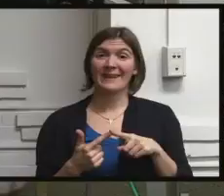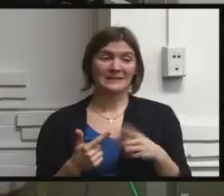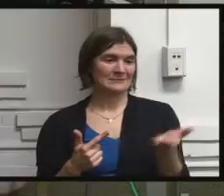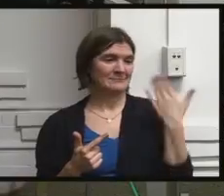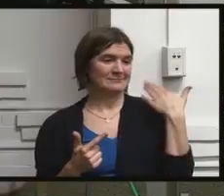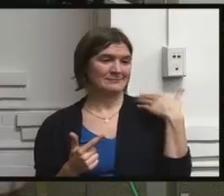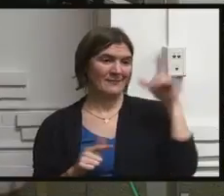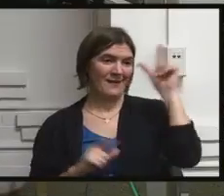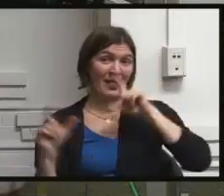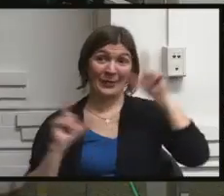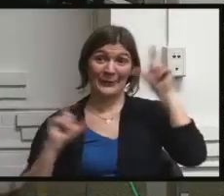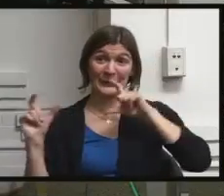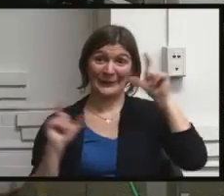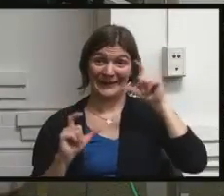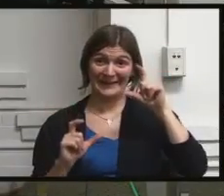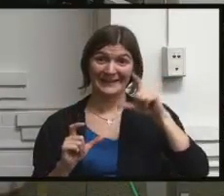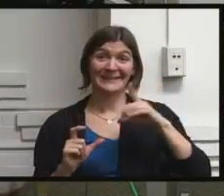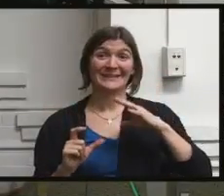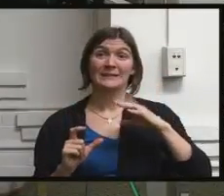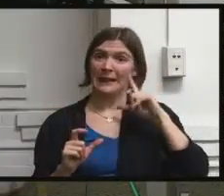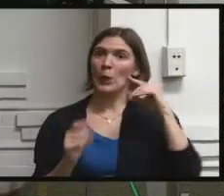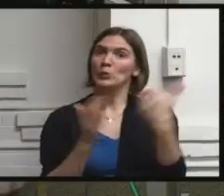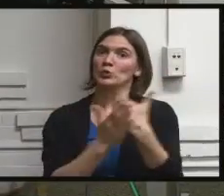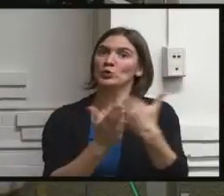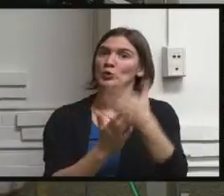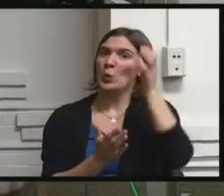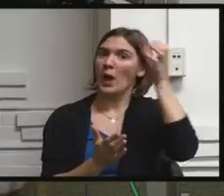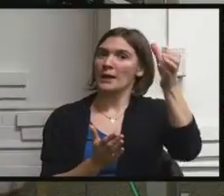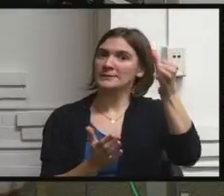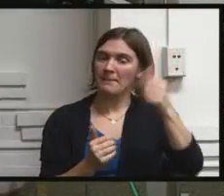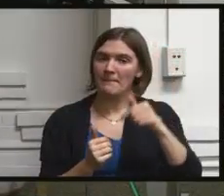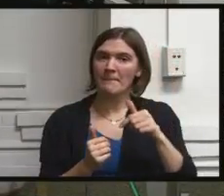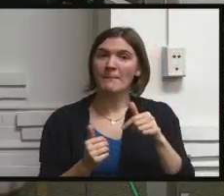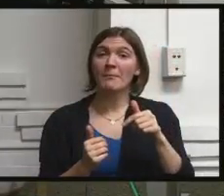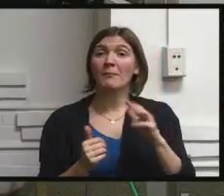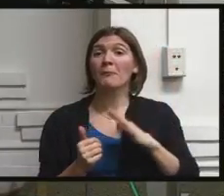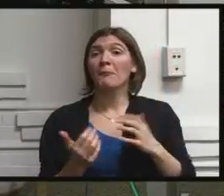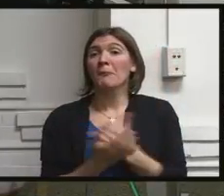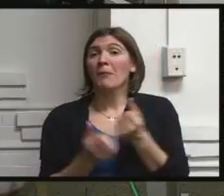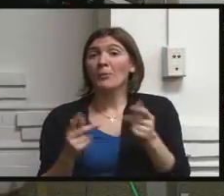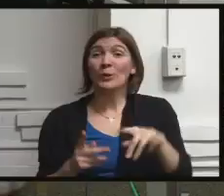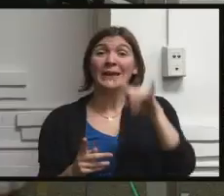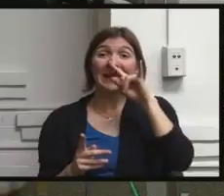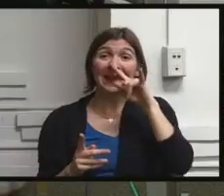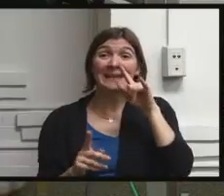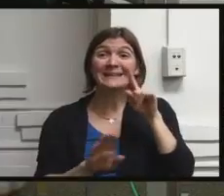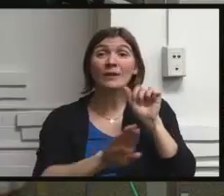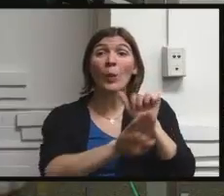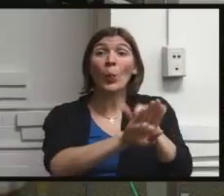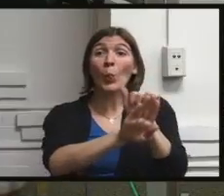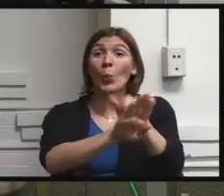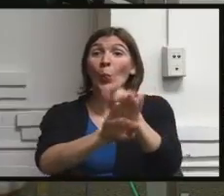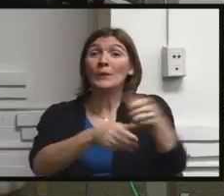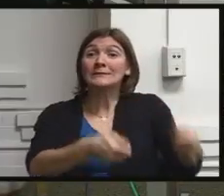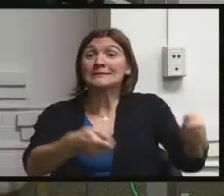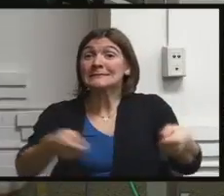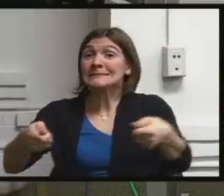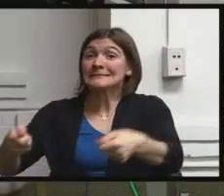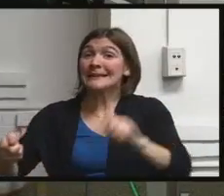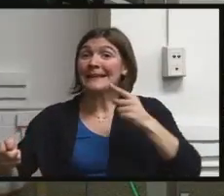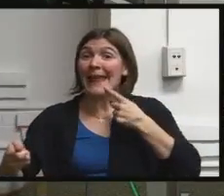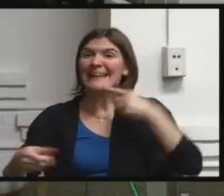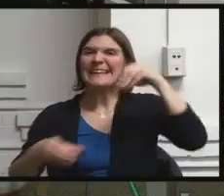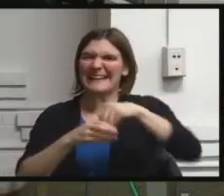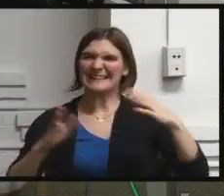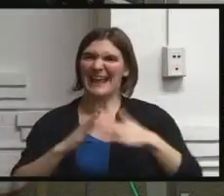had was the Halloween promotion, which was new, and it was just an opportunity for kids to go trick-or-treating before